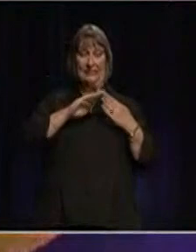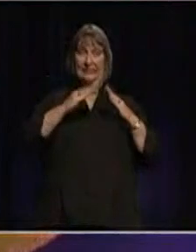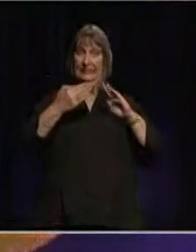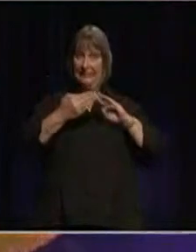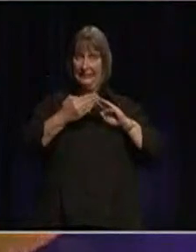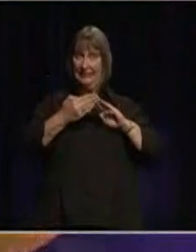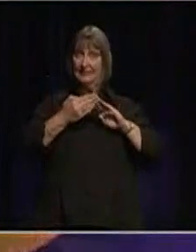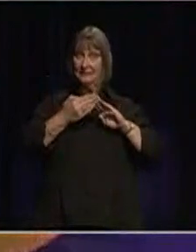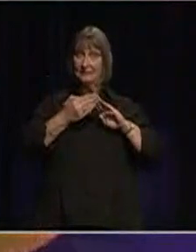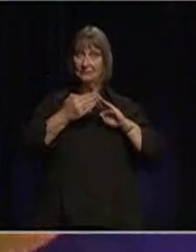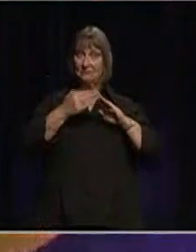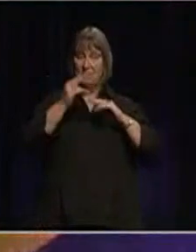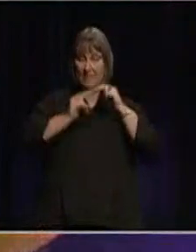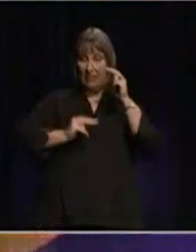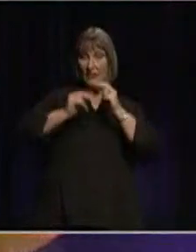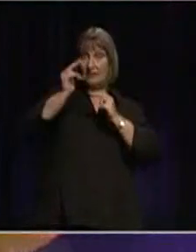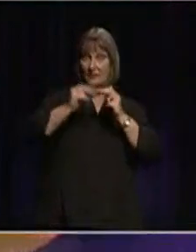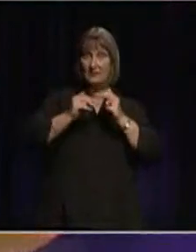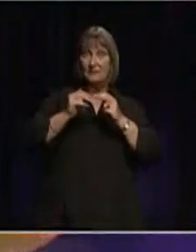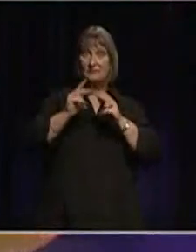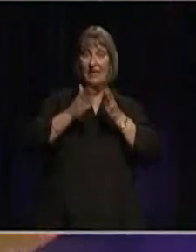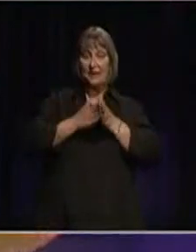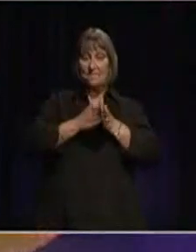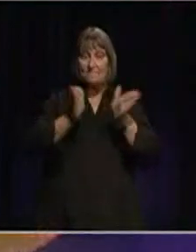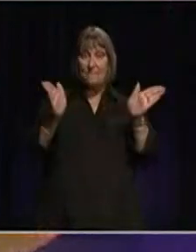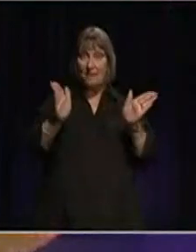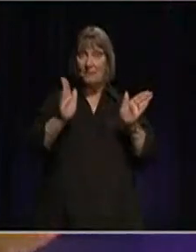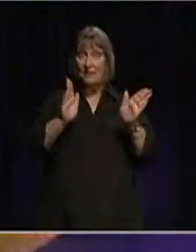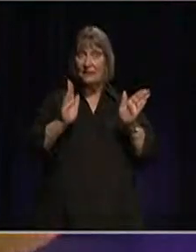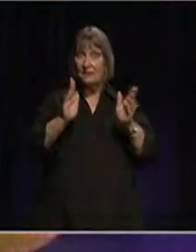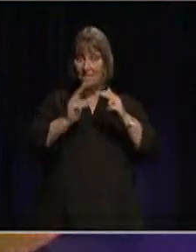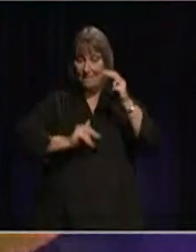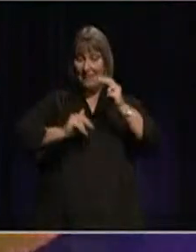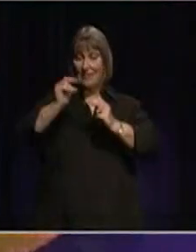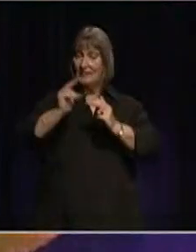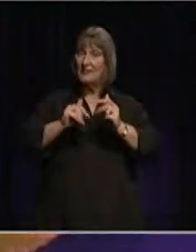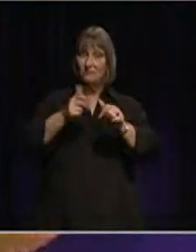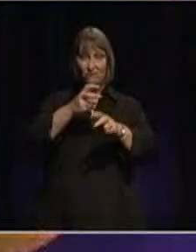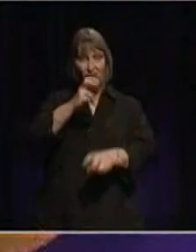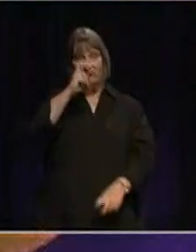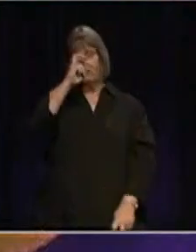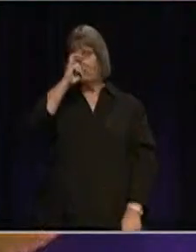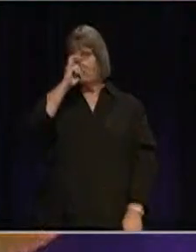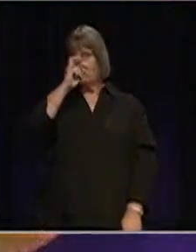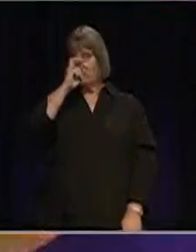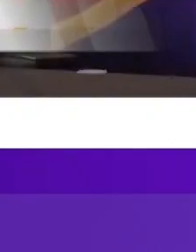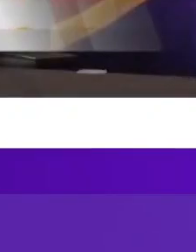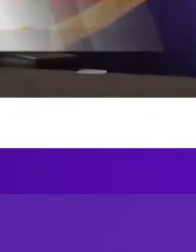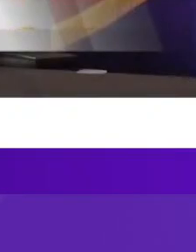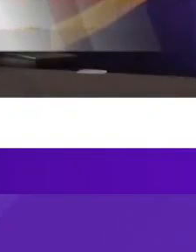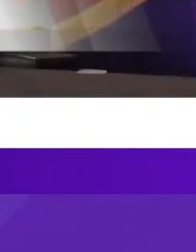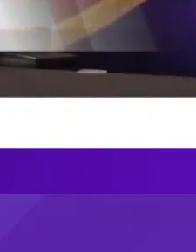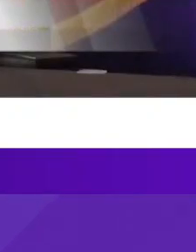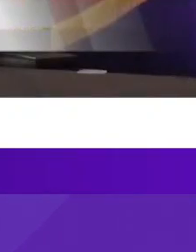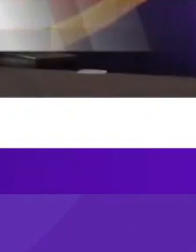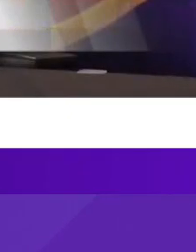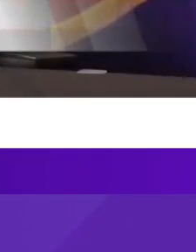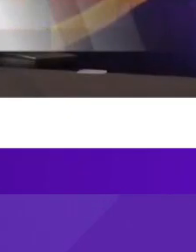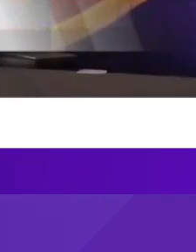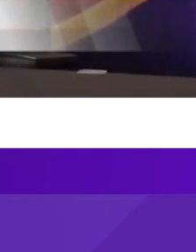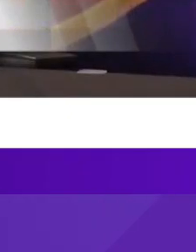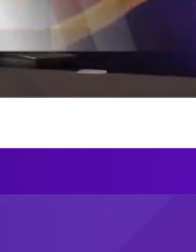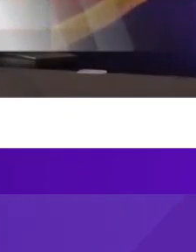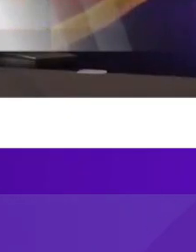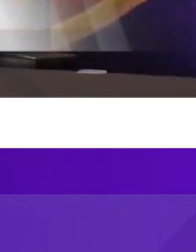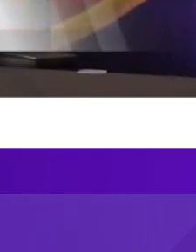public facilities since the pandemic started, they will have the strictest of public health protocols as those events get underway. This briefing